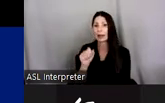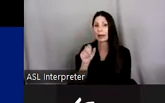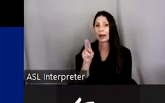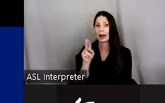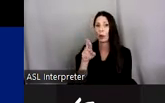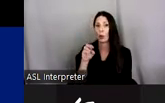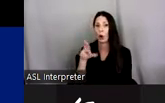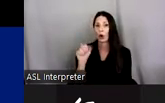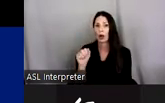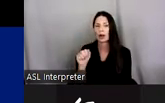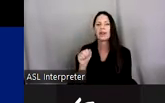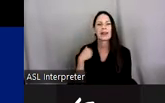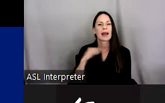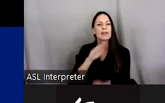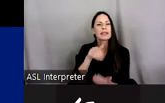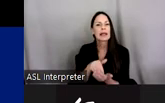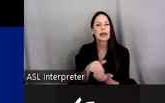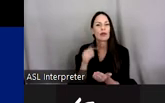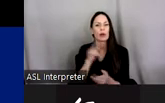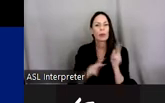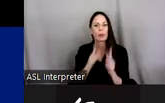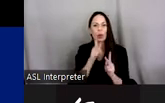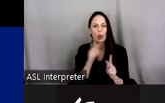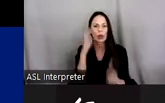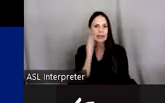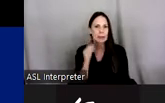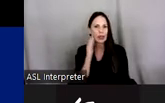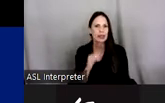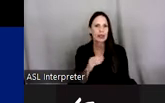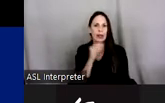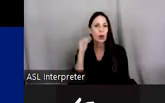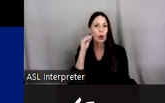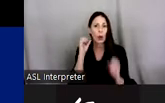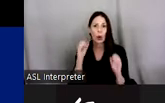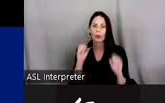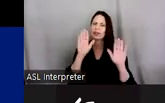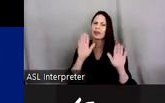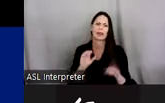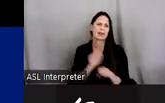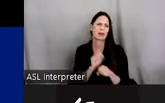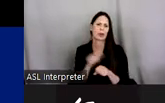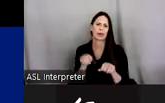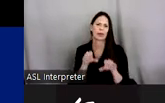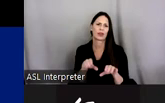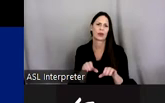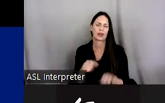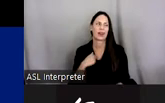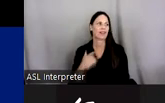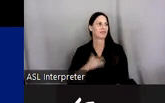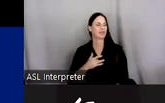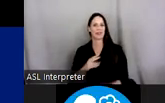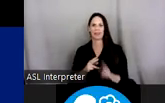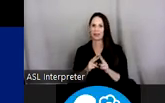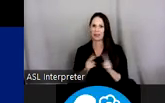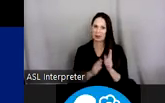Center for People Experiencing Homelessness. Amazing work that they're doing. So very motivated coming off that